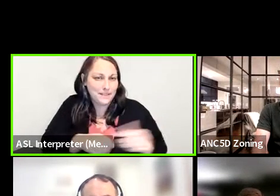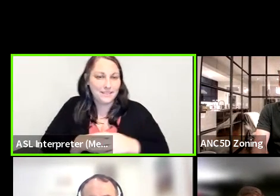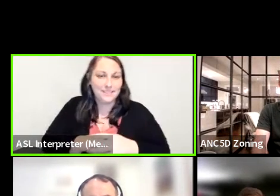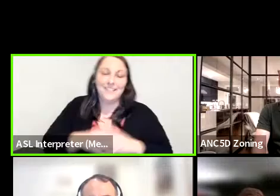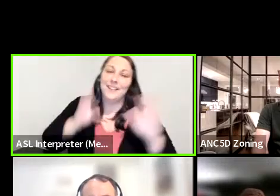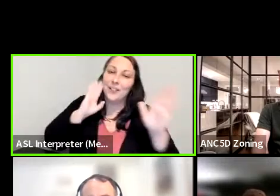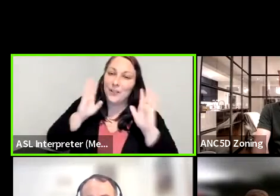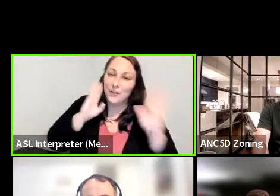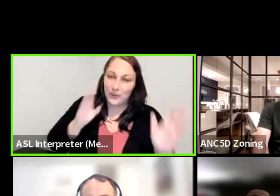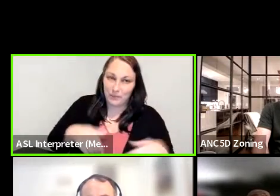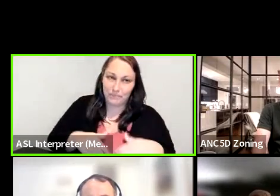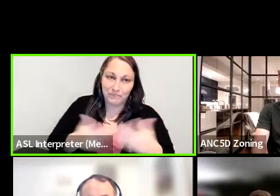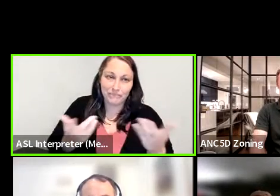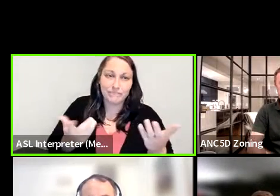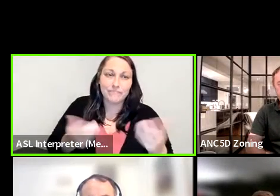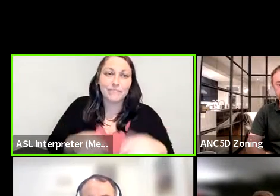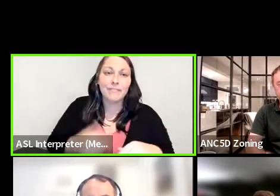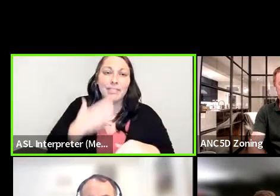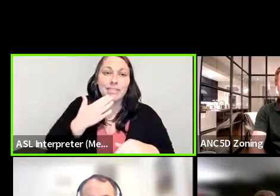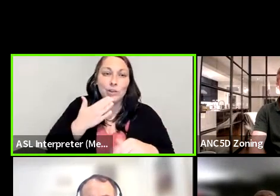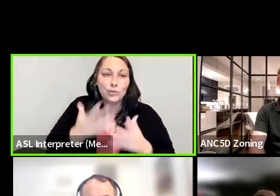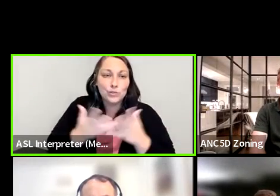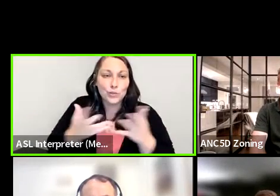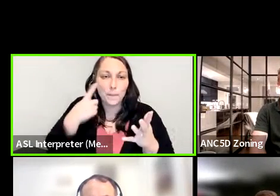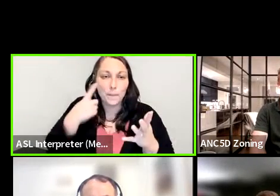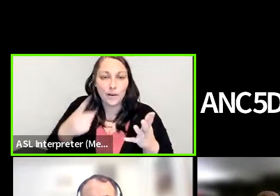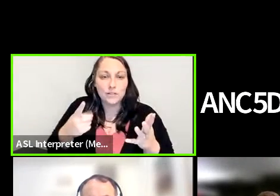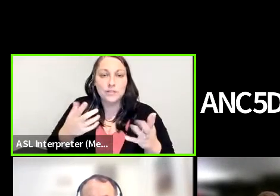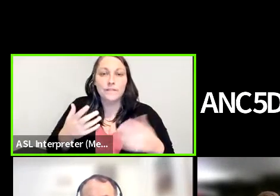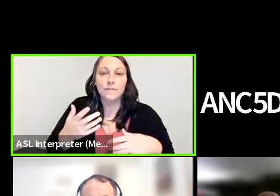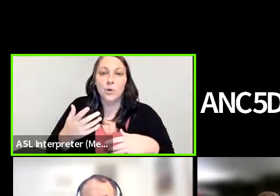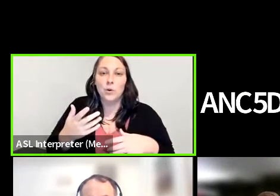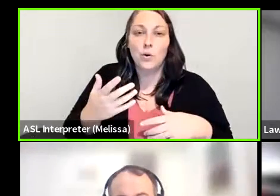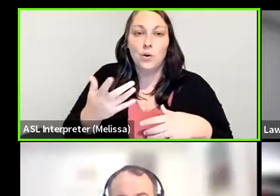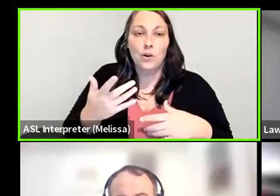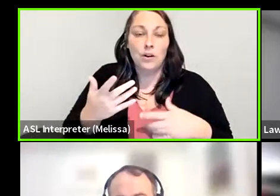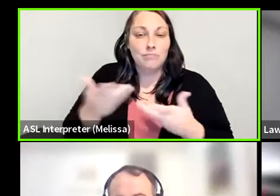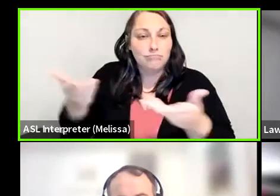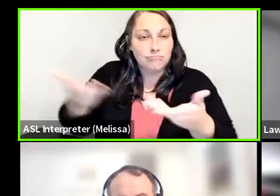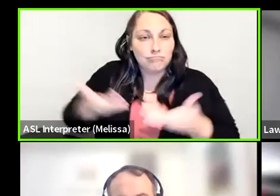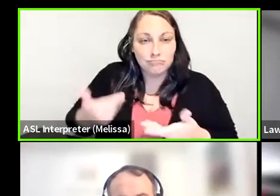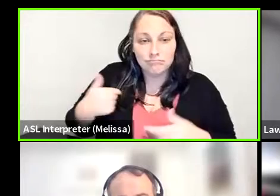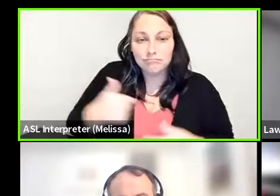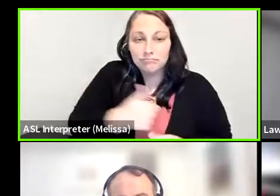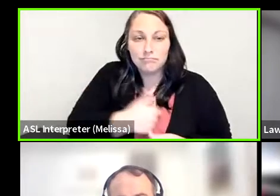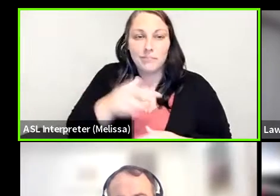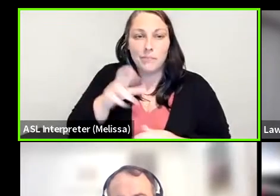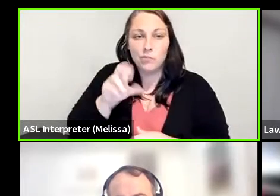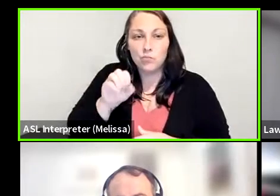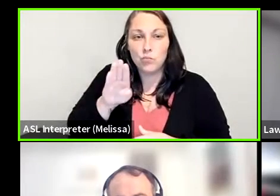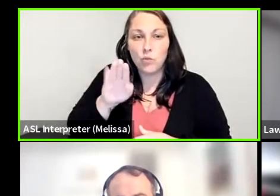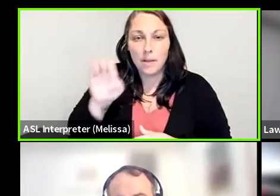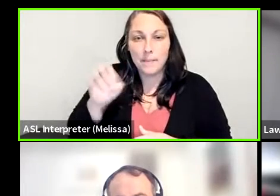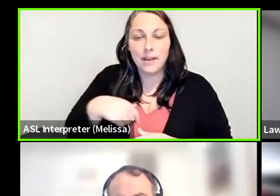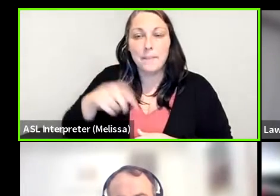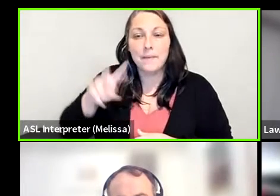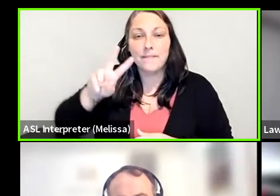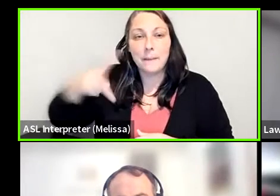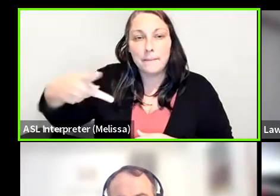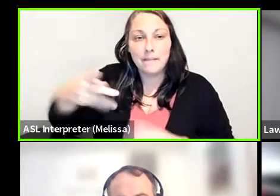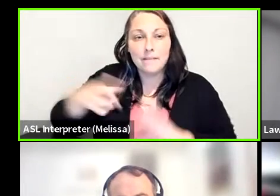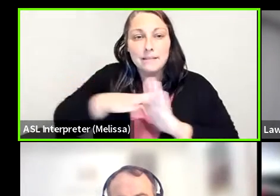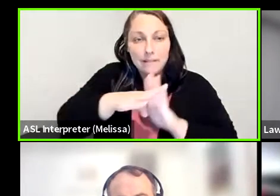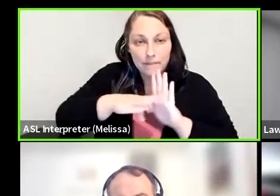guys, thanks so much for having us tonight. I'm Robbie Saklaridis. I'm a VP in the development group with JBG